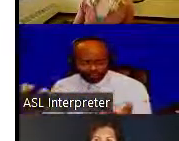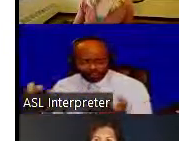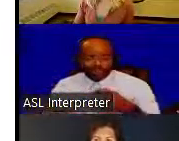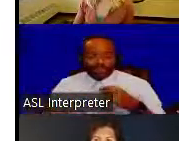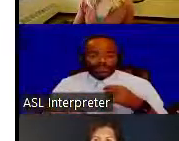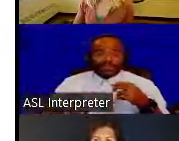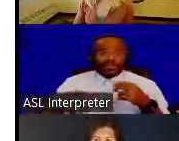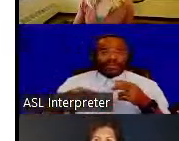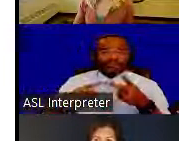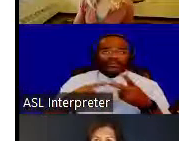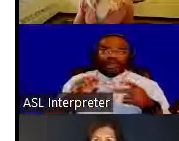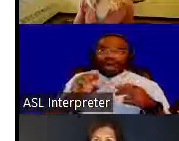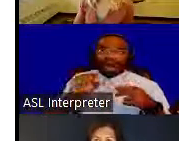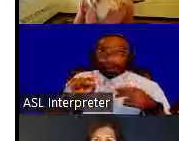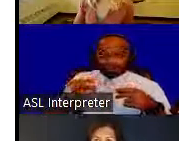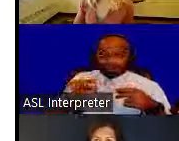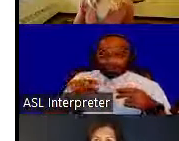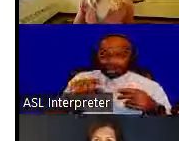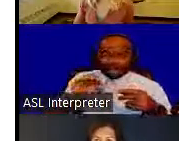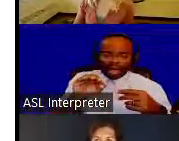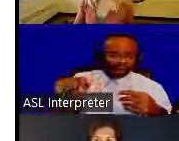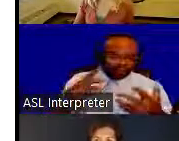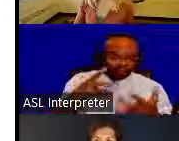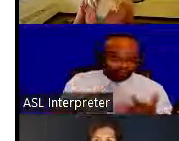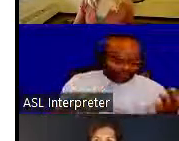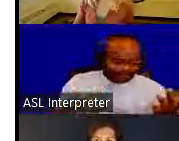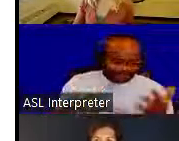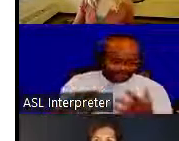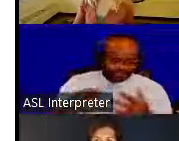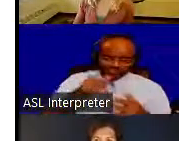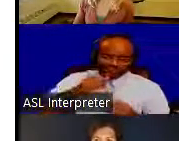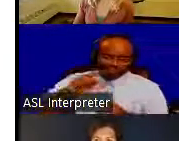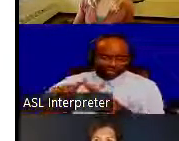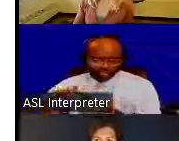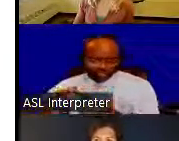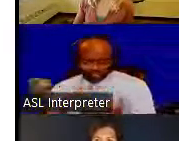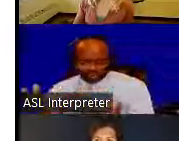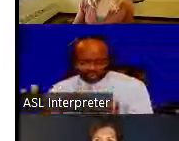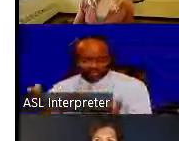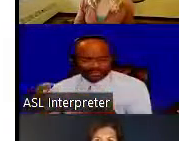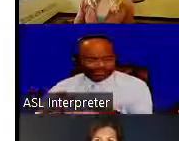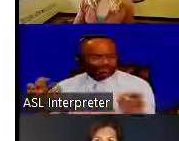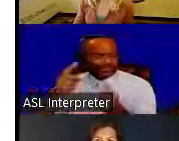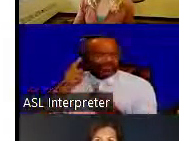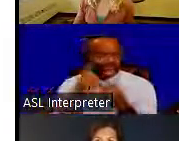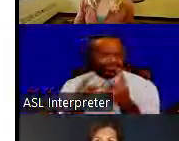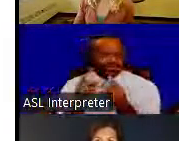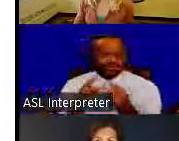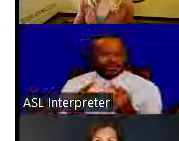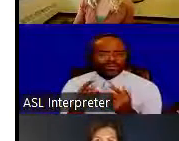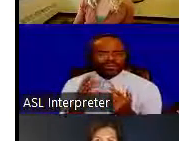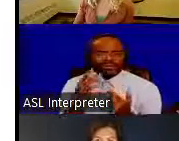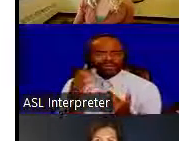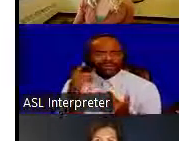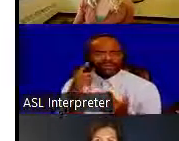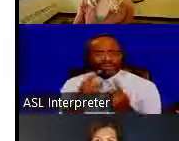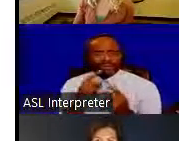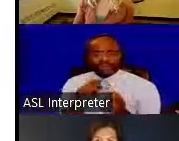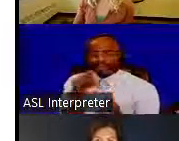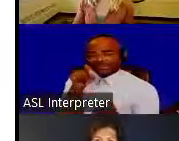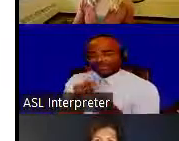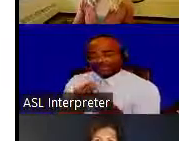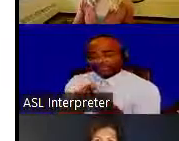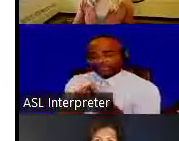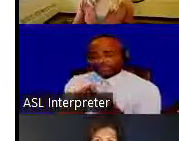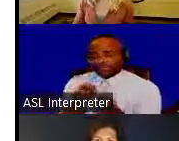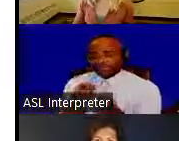of what to what. So are we thinking about any particular stressors